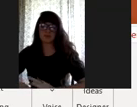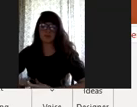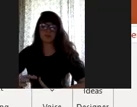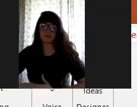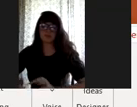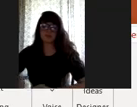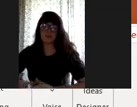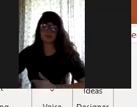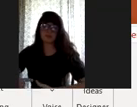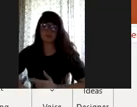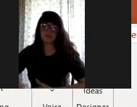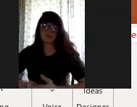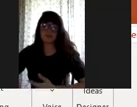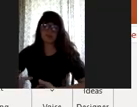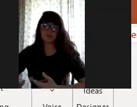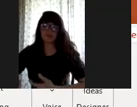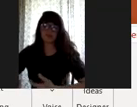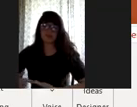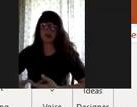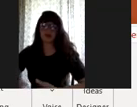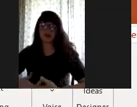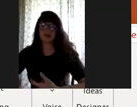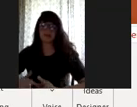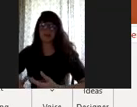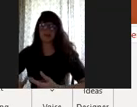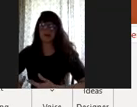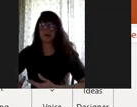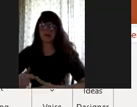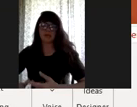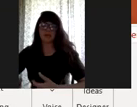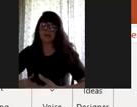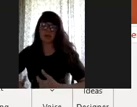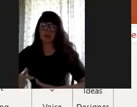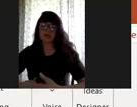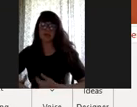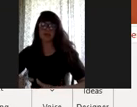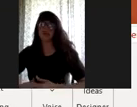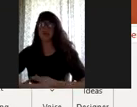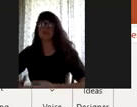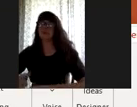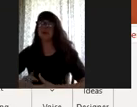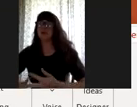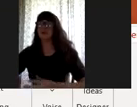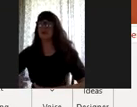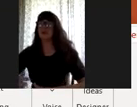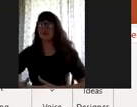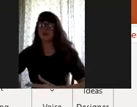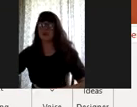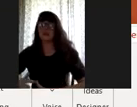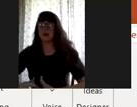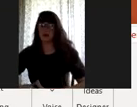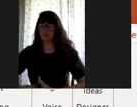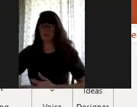want. Okay. So, and not only this, but we also exalt in our tribulations. So that is saying we're doing it